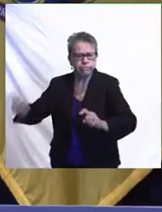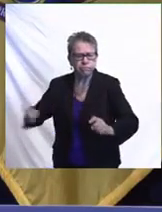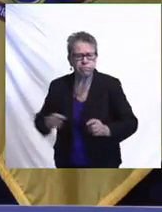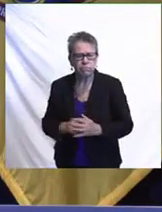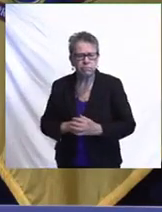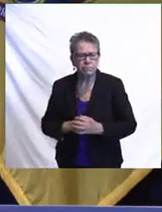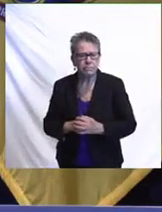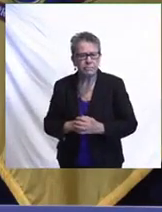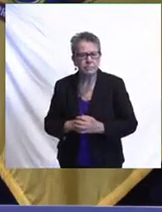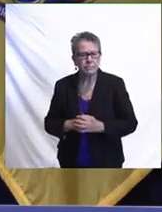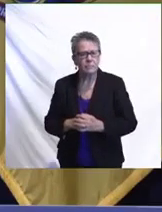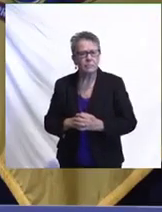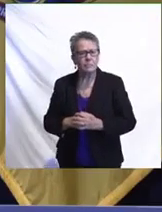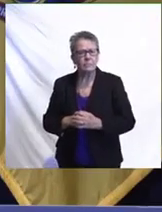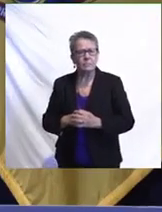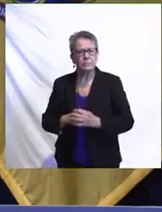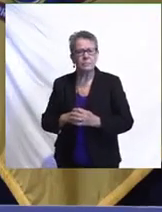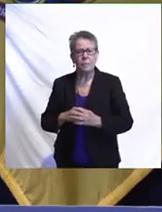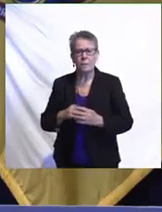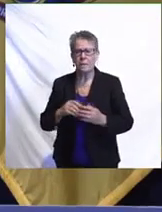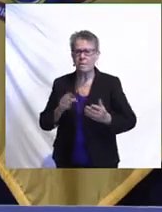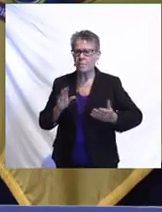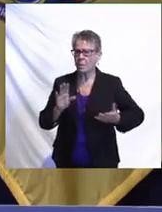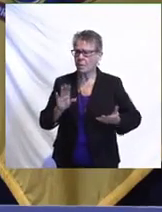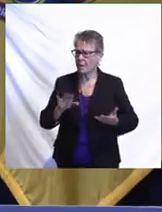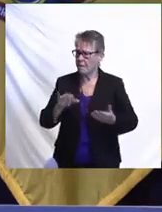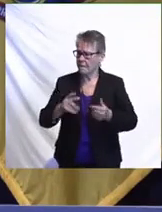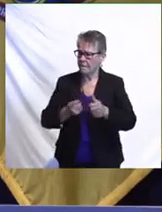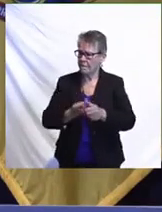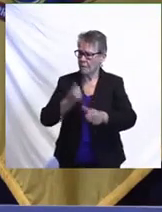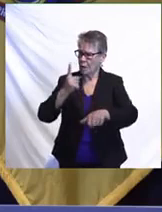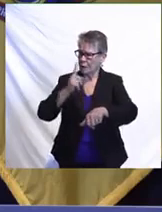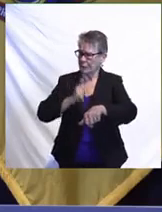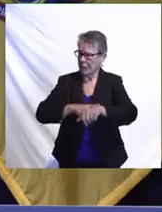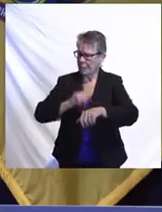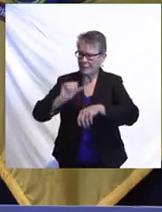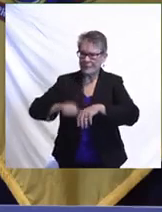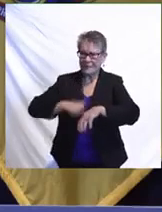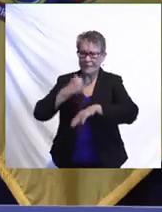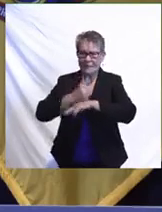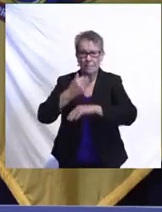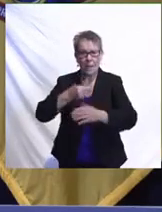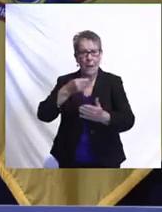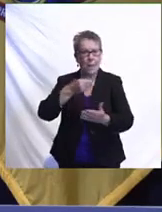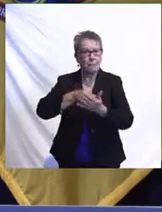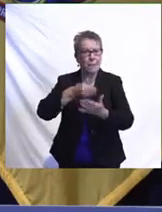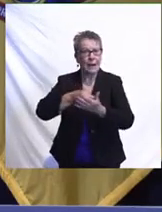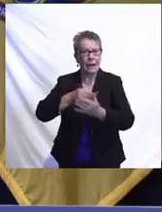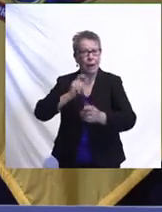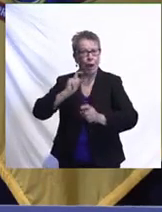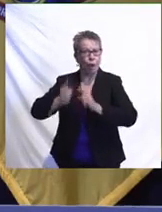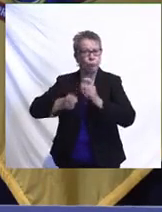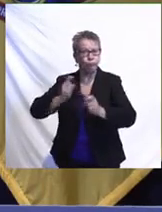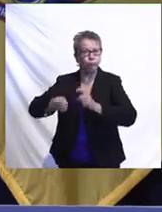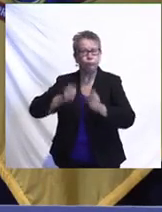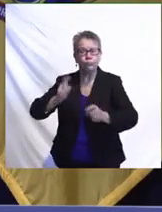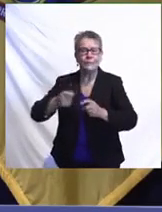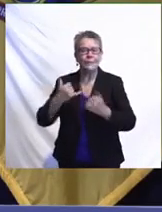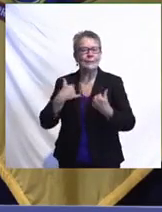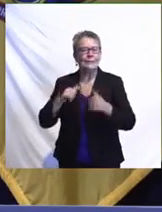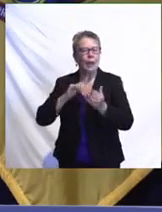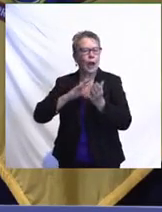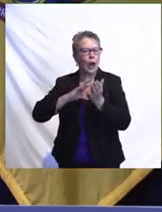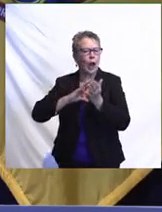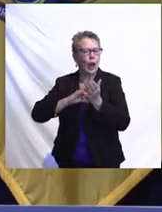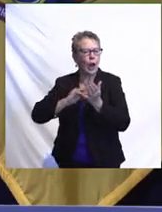time. Gets off to a slower start than you would like, but that batting average is not acceptable. So we'll continue to stay at it